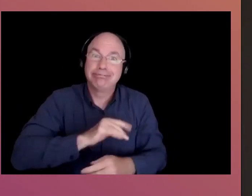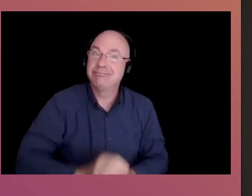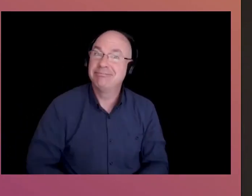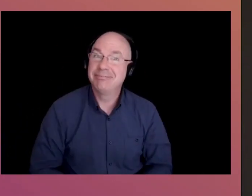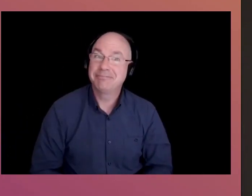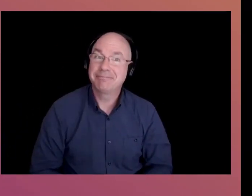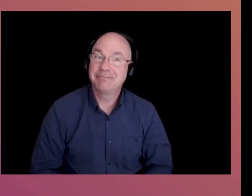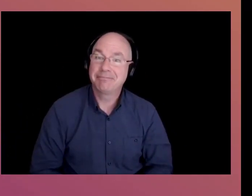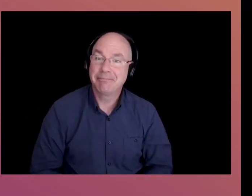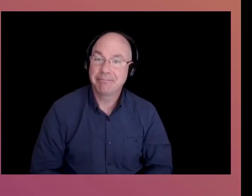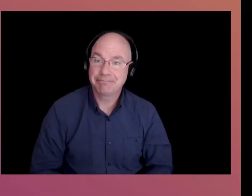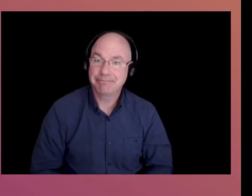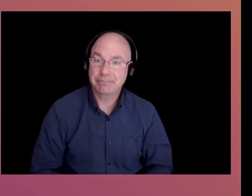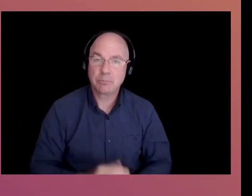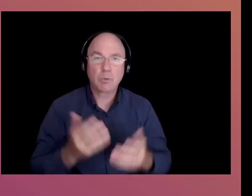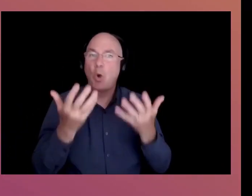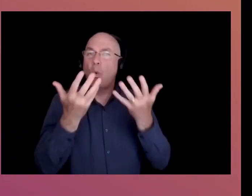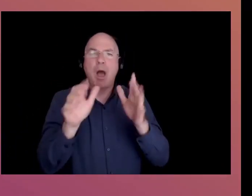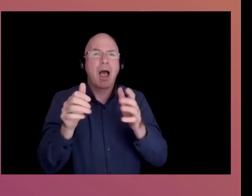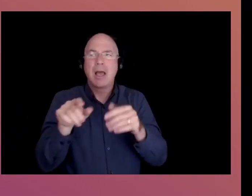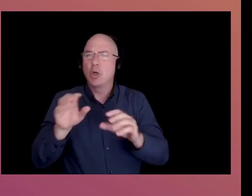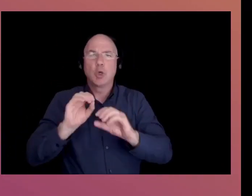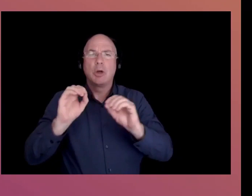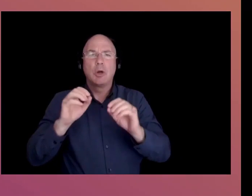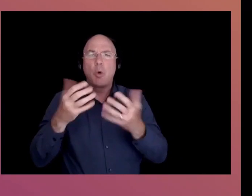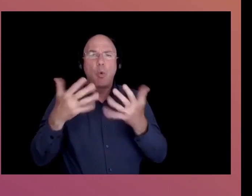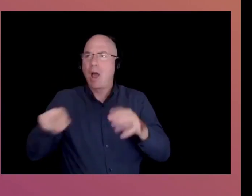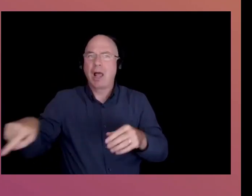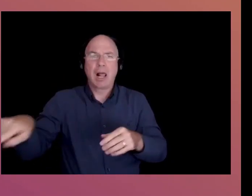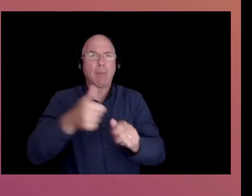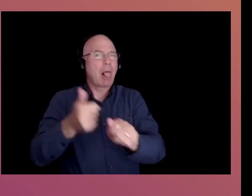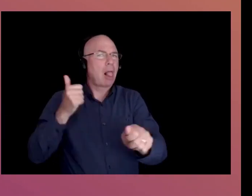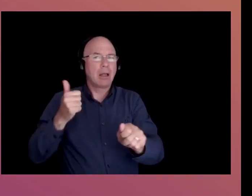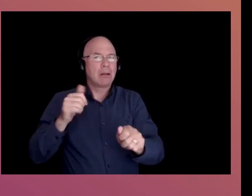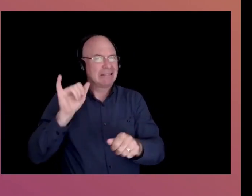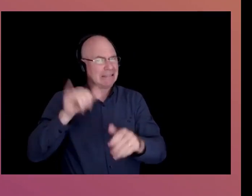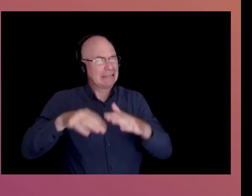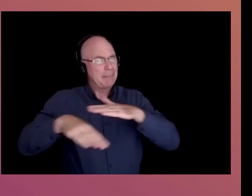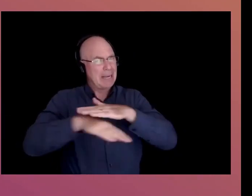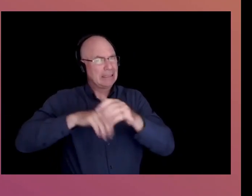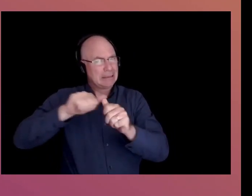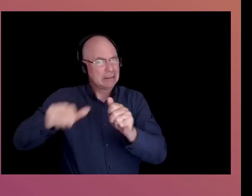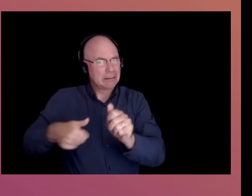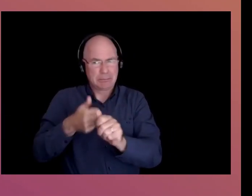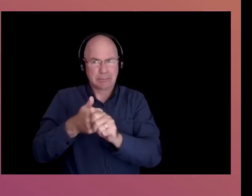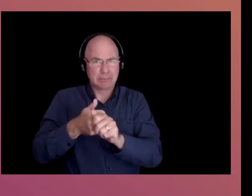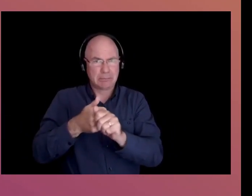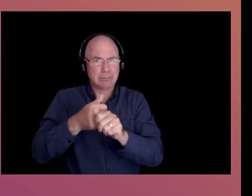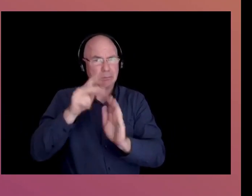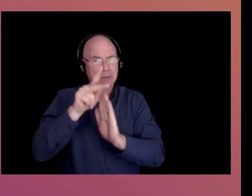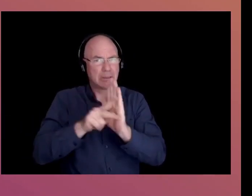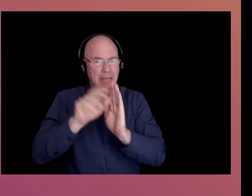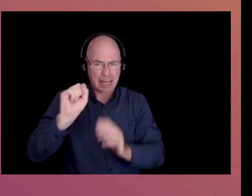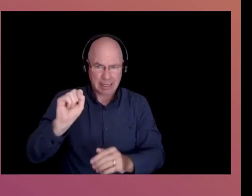Leaving no one behind. It is the fundamental principle of SDGs. It